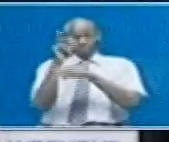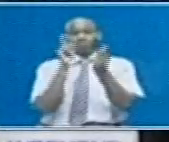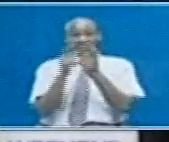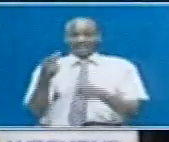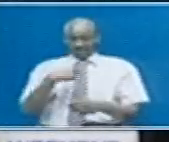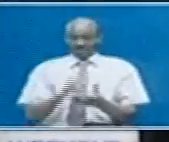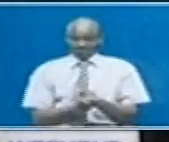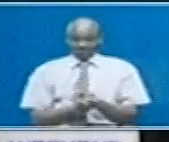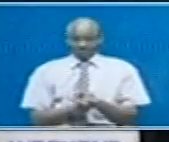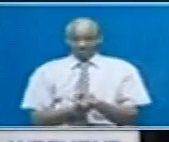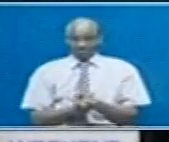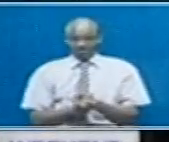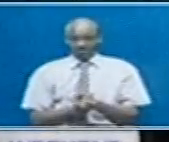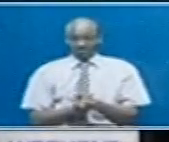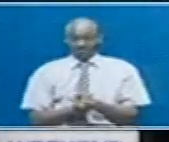us.